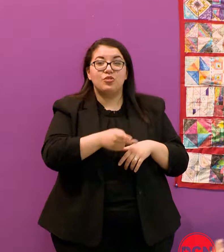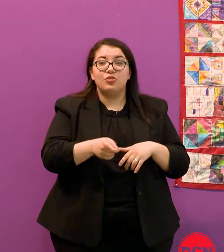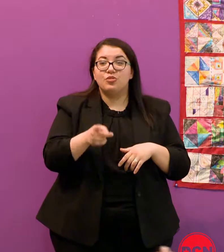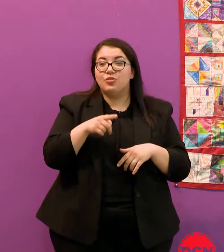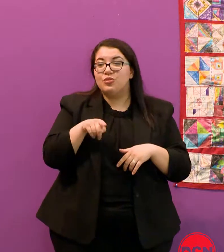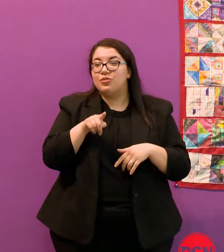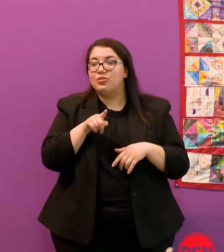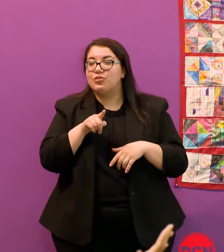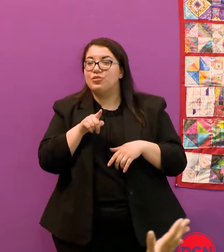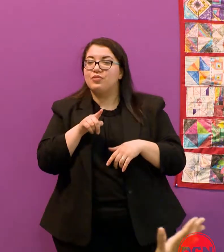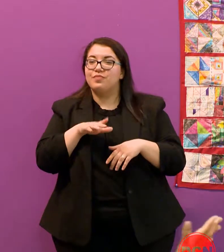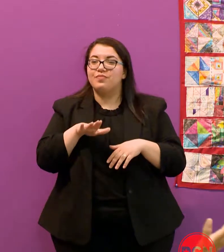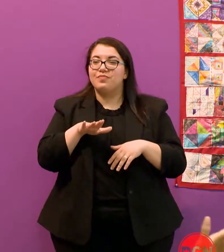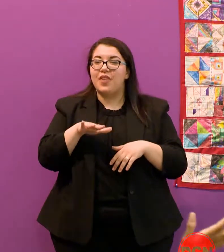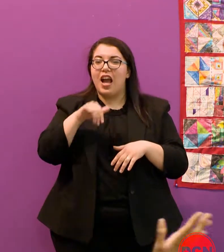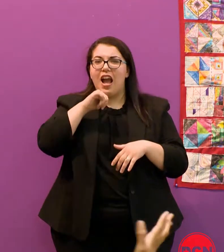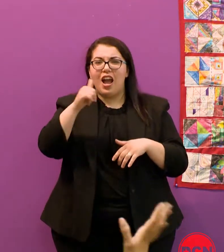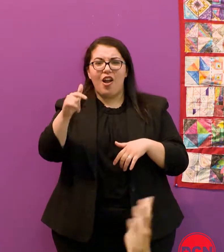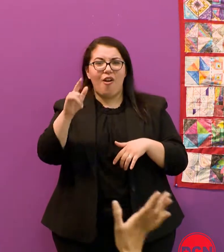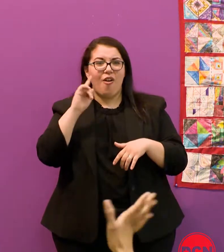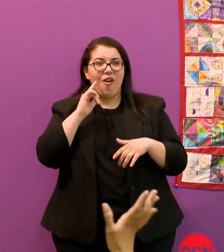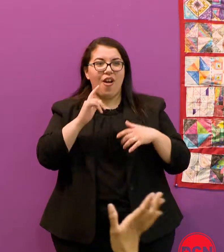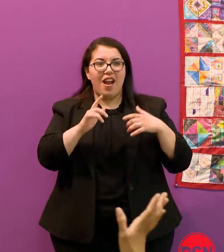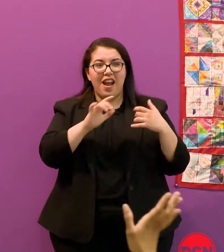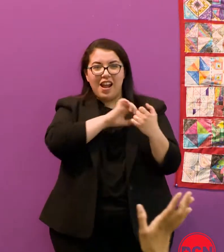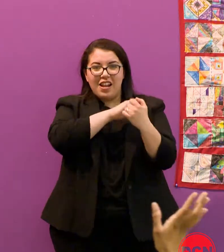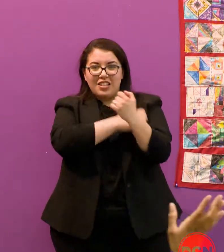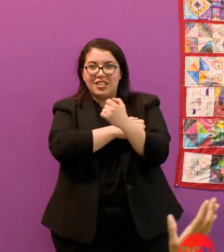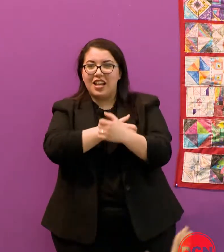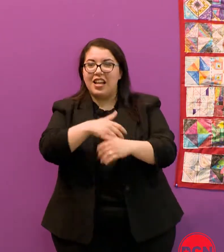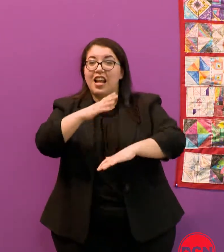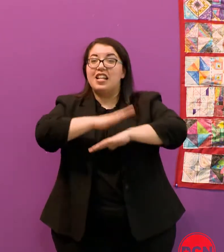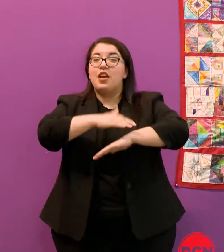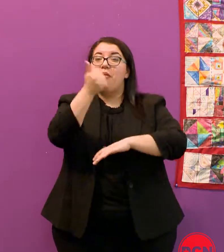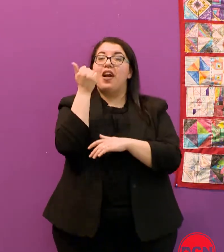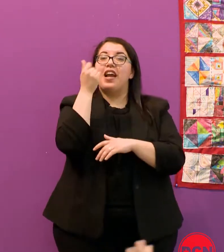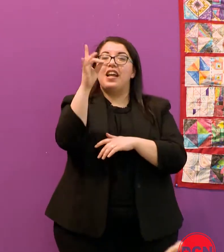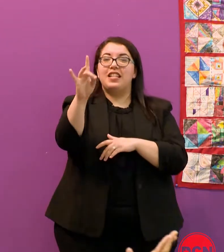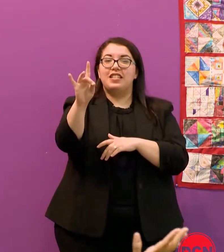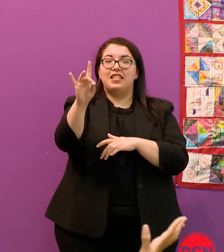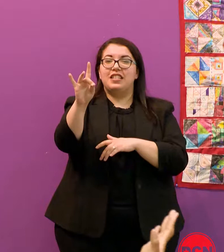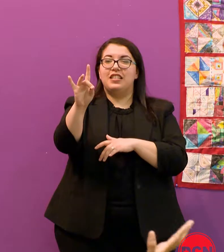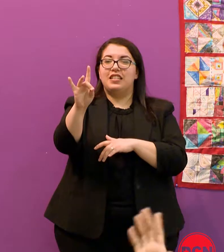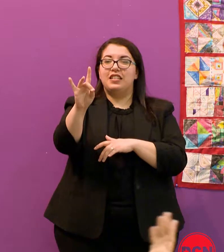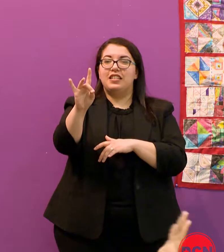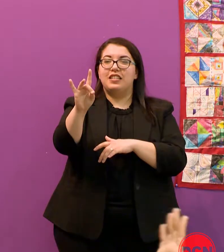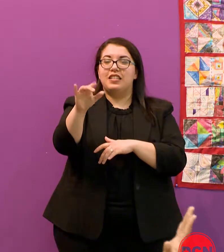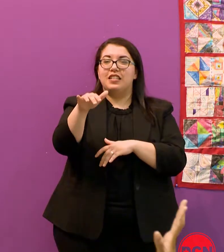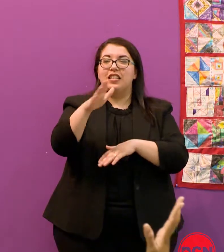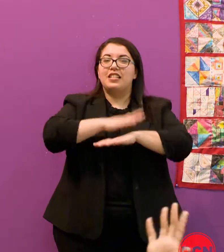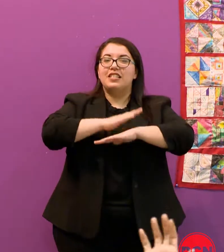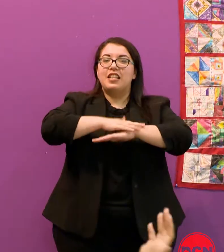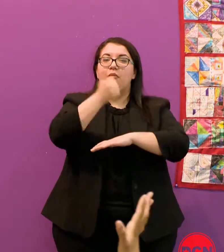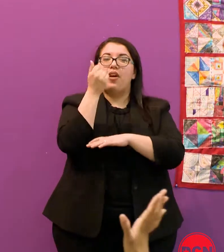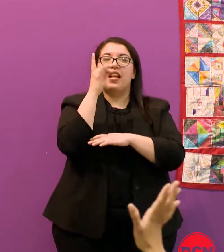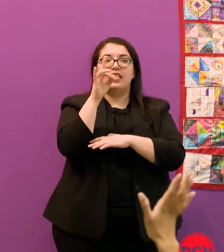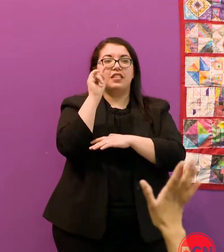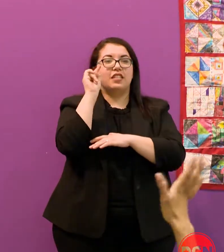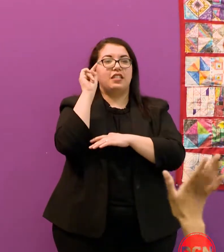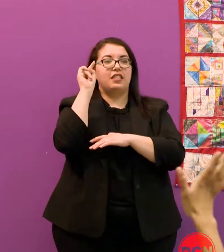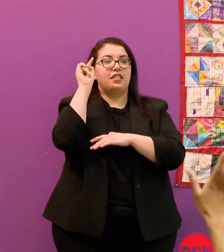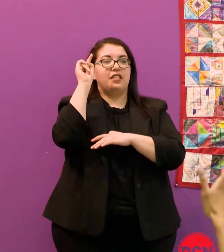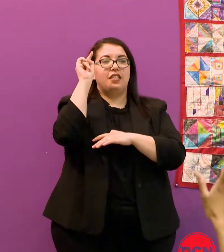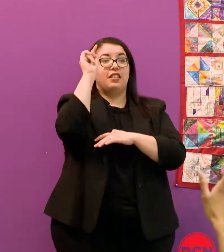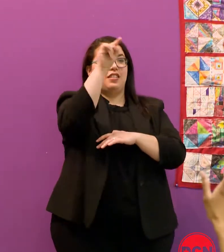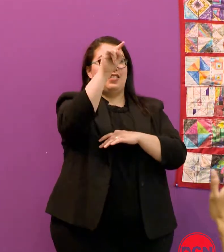Well, since I didn't hear a lot of energy, let's go to table 18. Let's go to table 18. Frank, that's you.